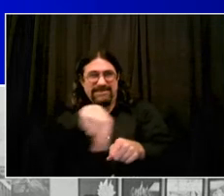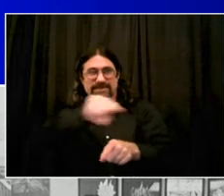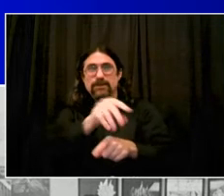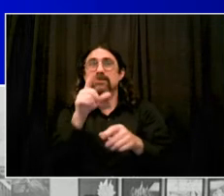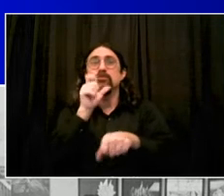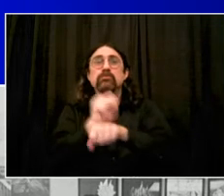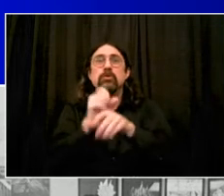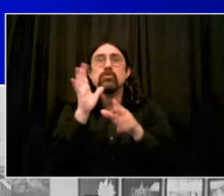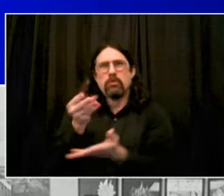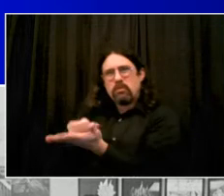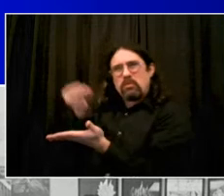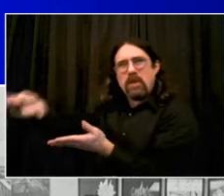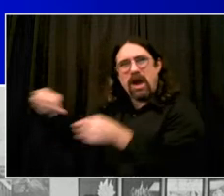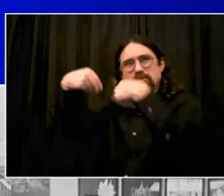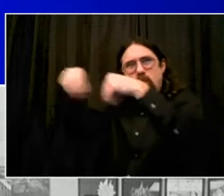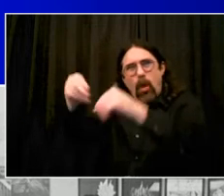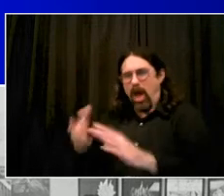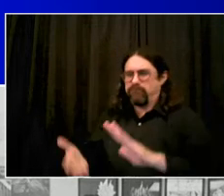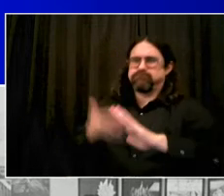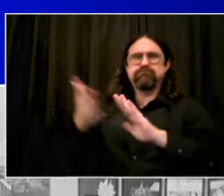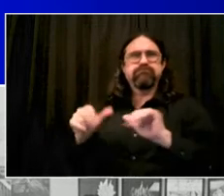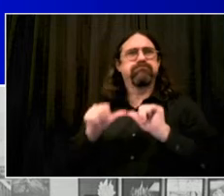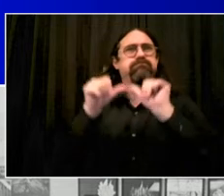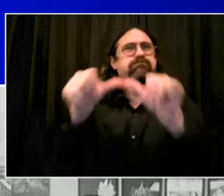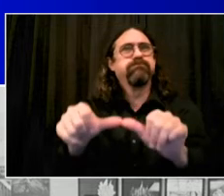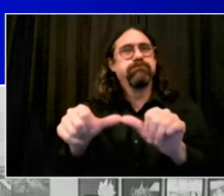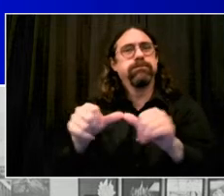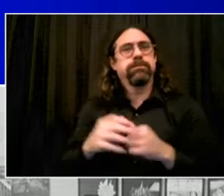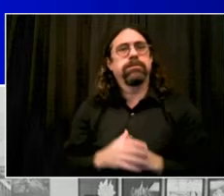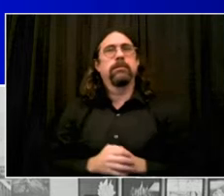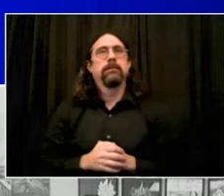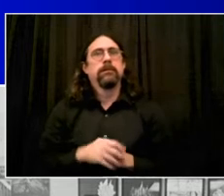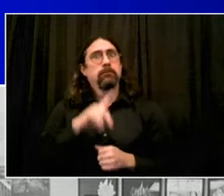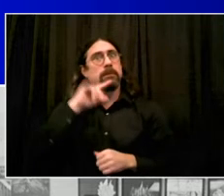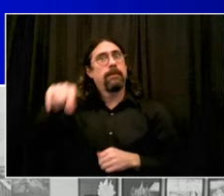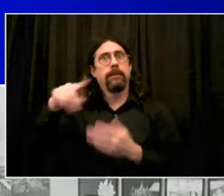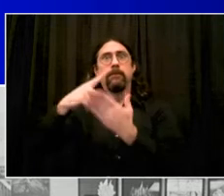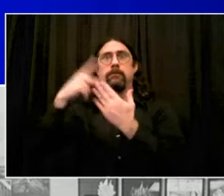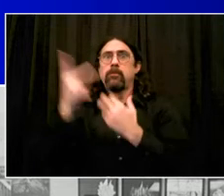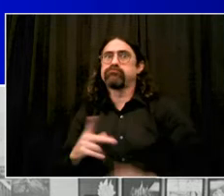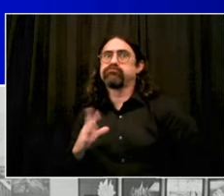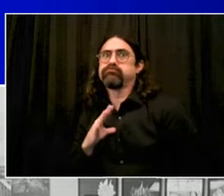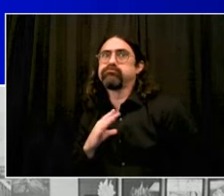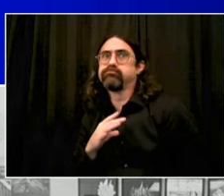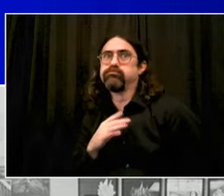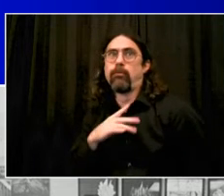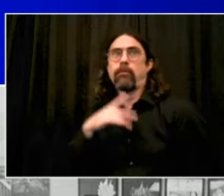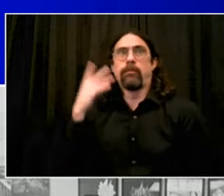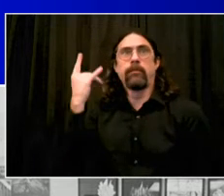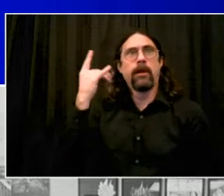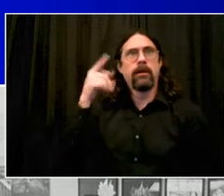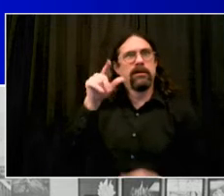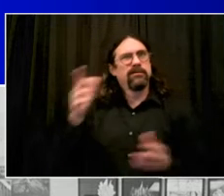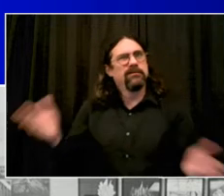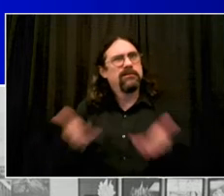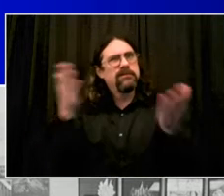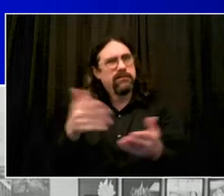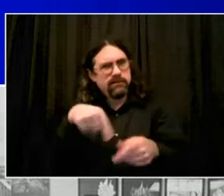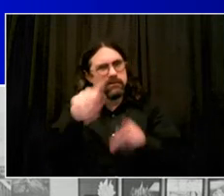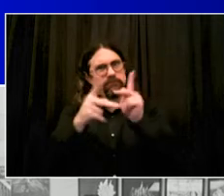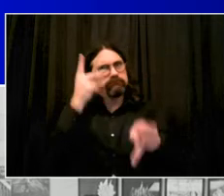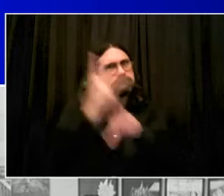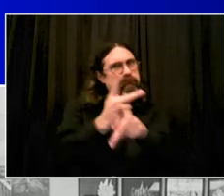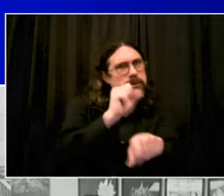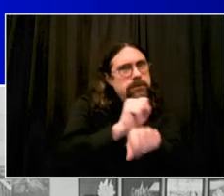more opportunities to succeed economically. Workers of color benefit especially from employee ownership. They